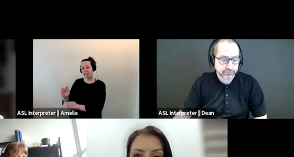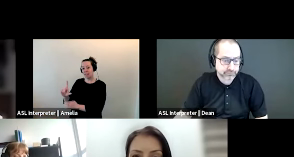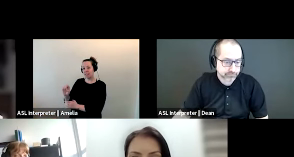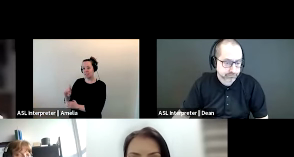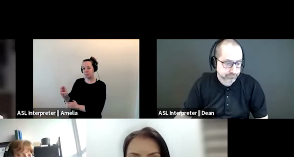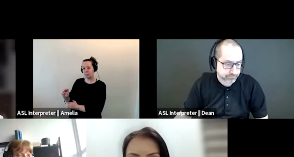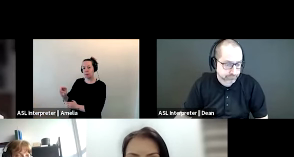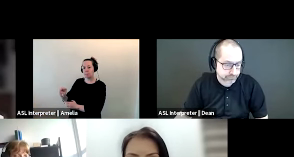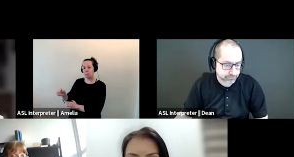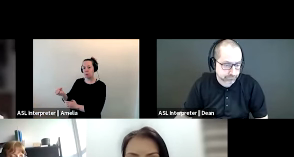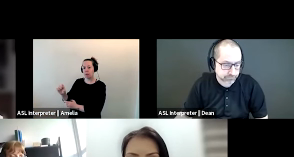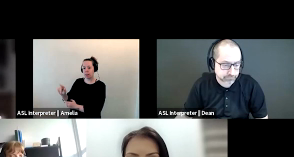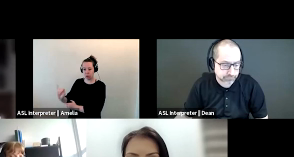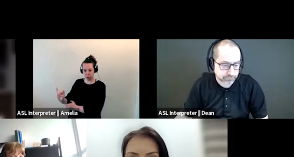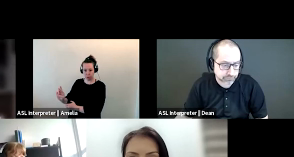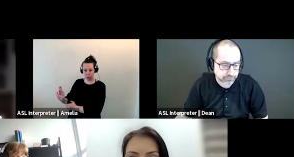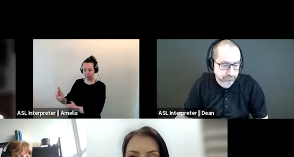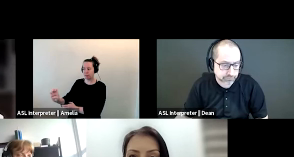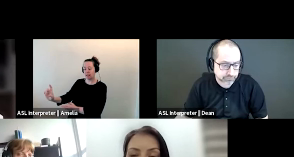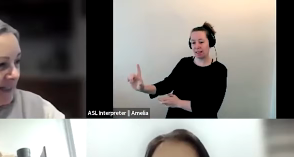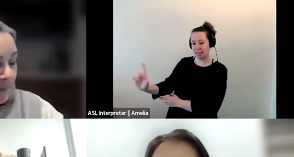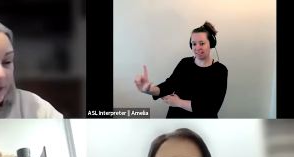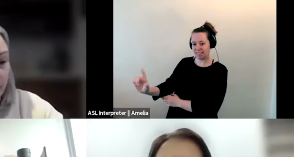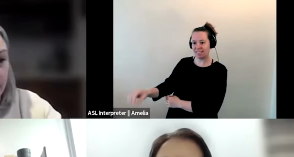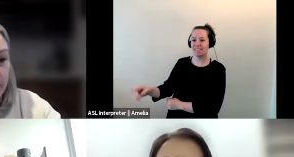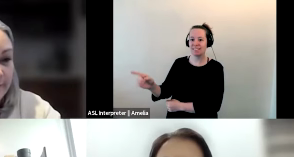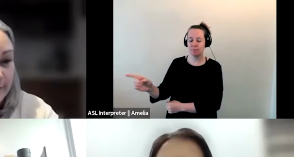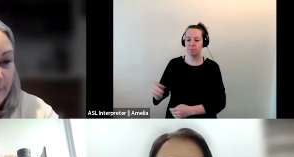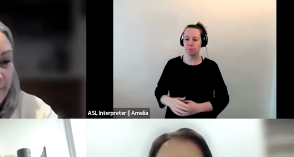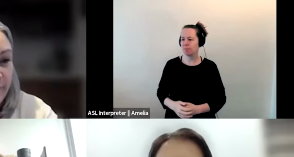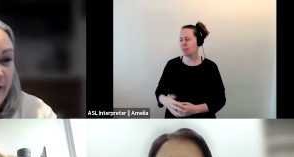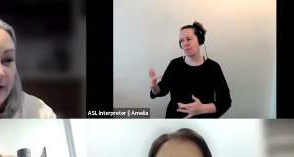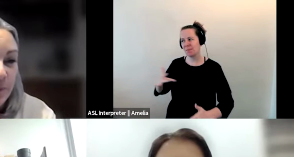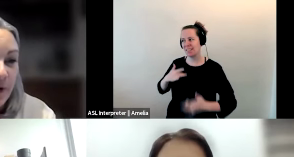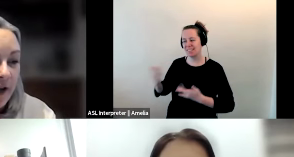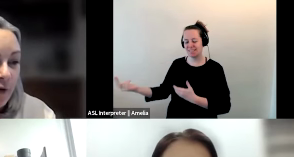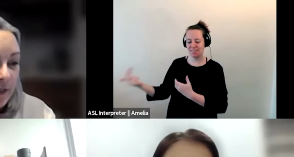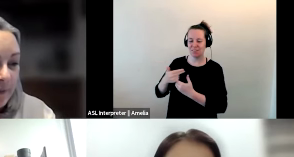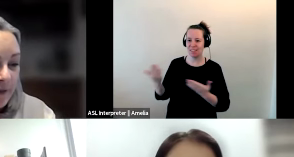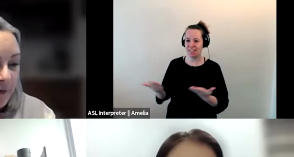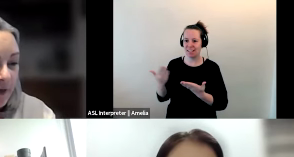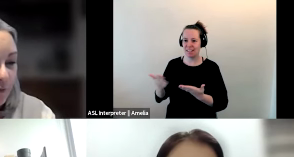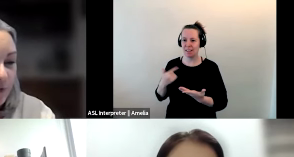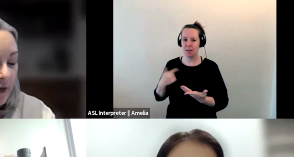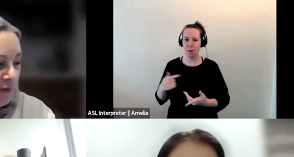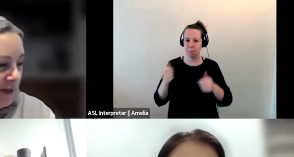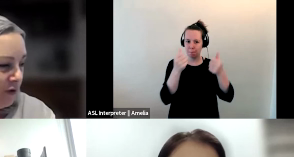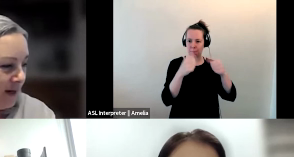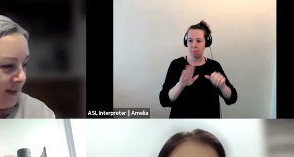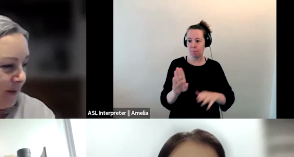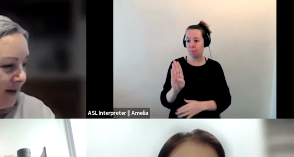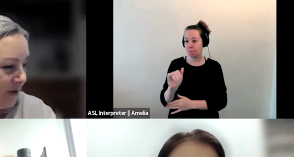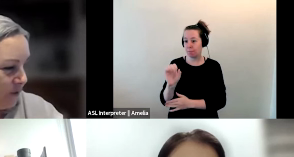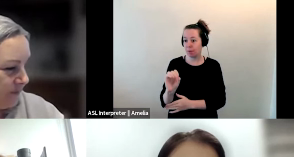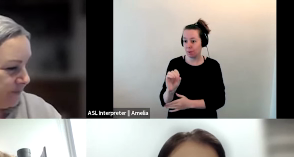today. Delighted to have her. Elizabeth, let me find your bio, Elizabeth, so I can read out the